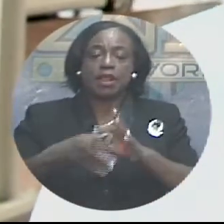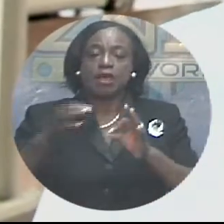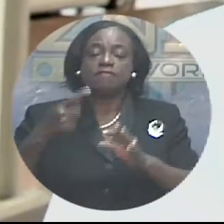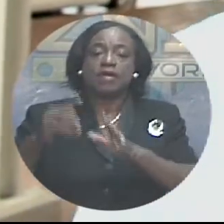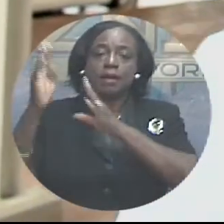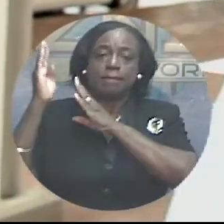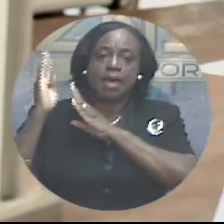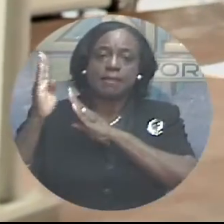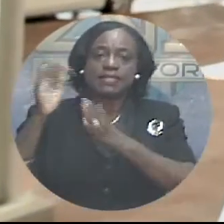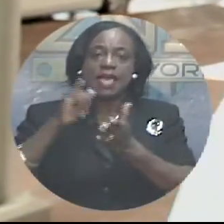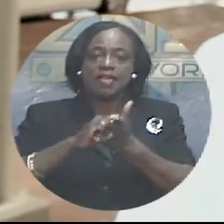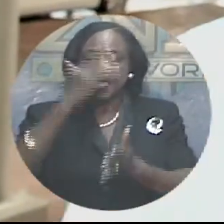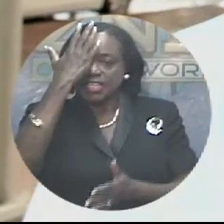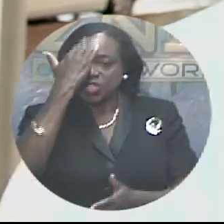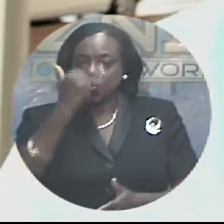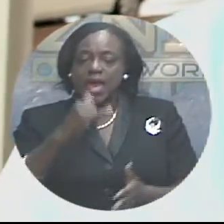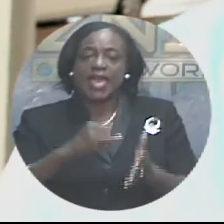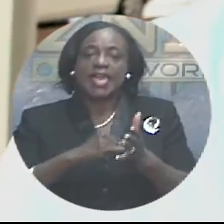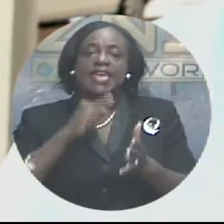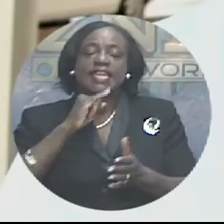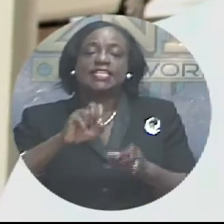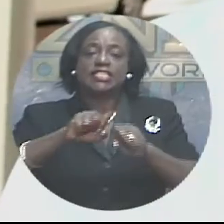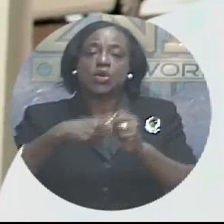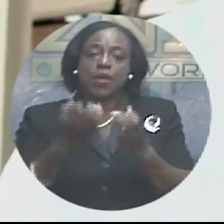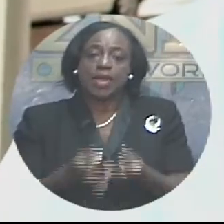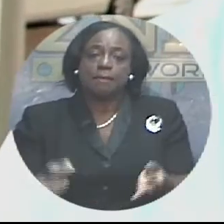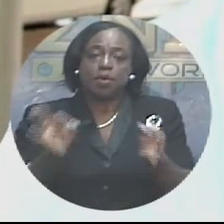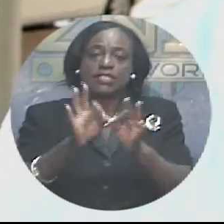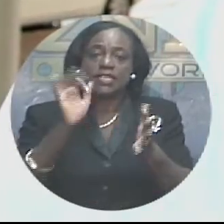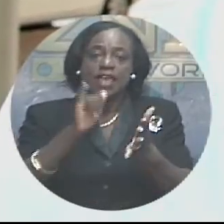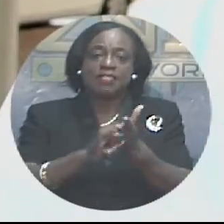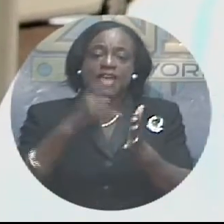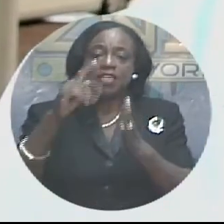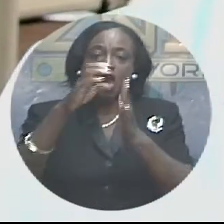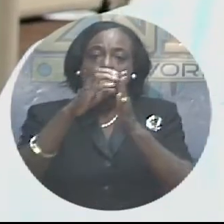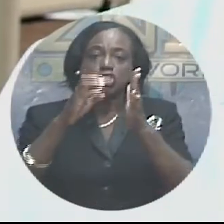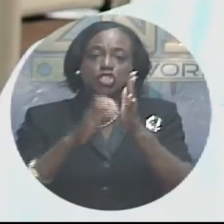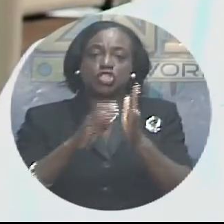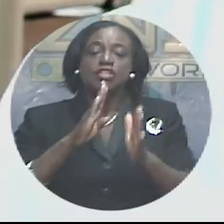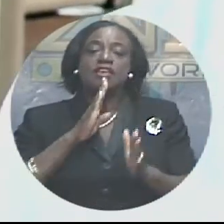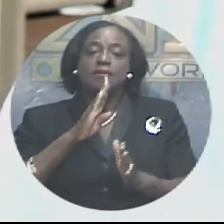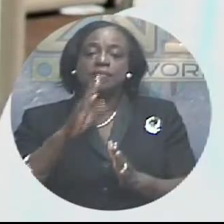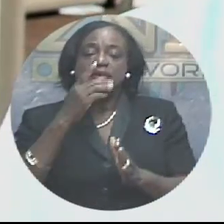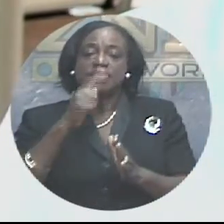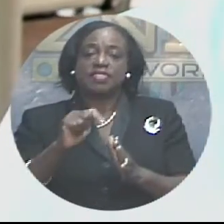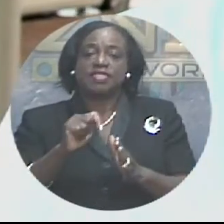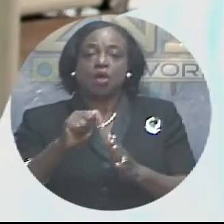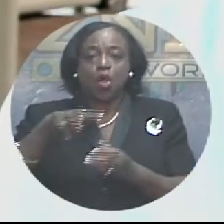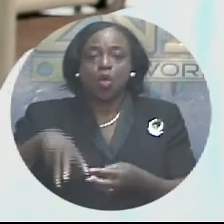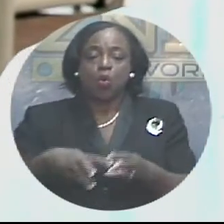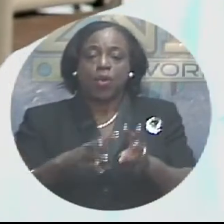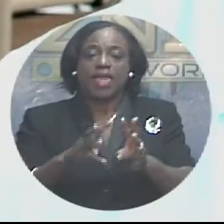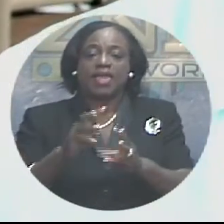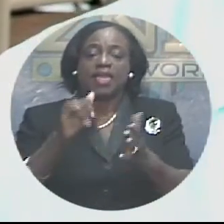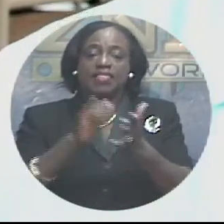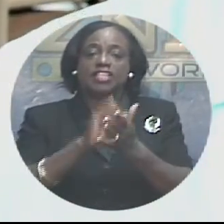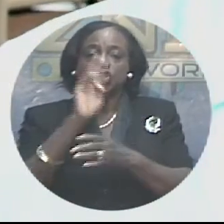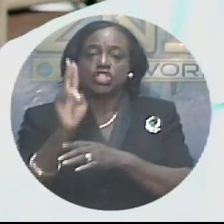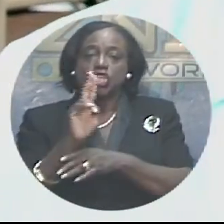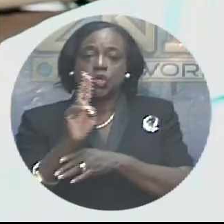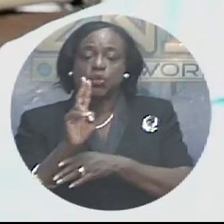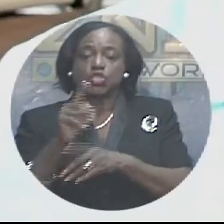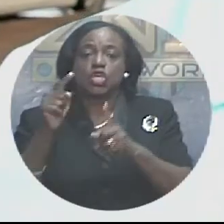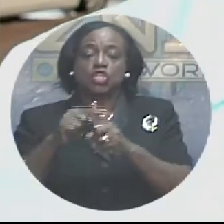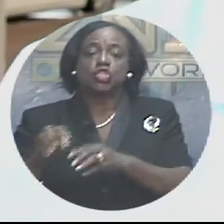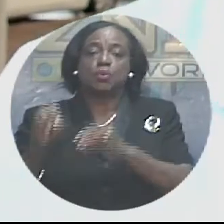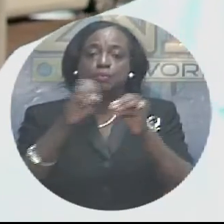it is so important that the Constitution be the vehicle that is used to put into effect